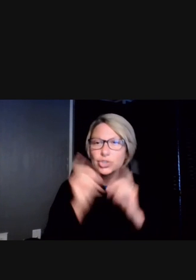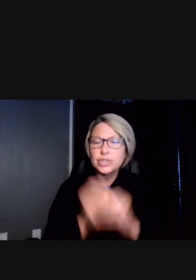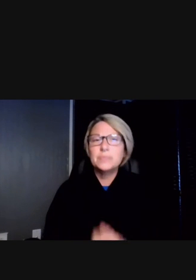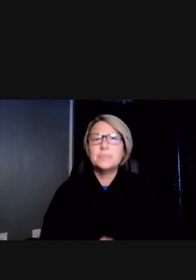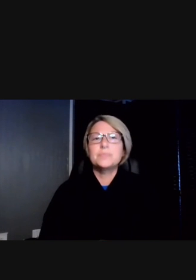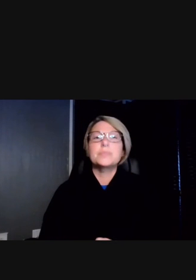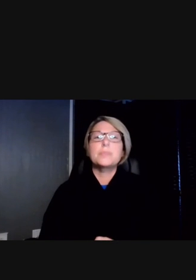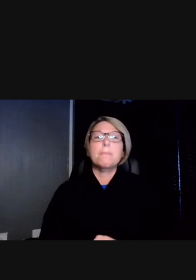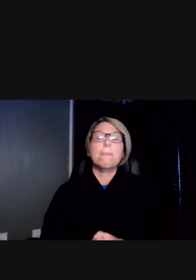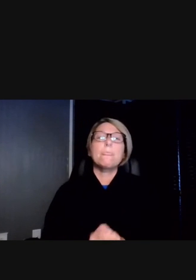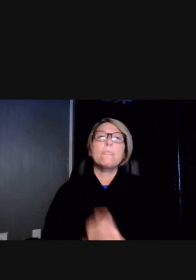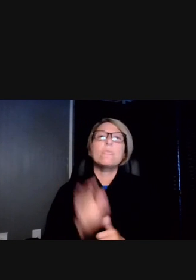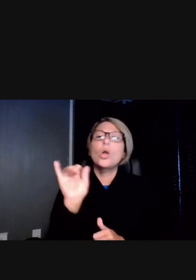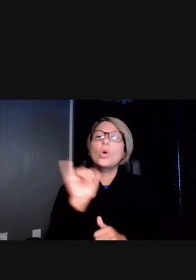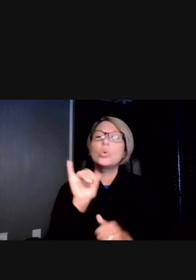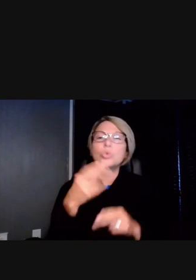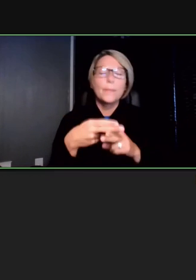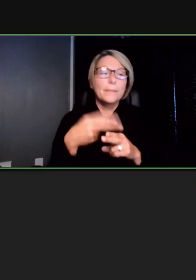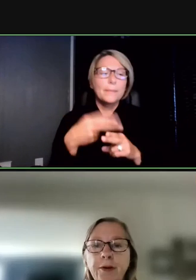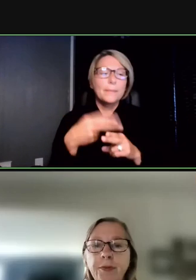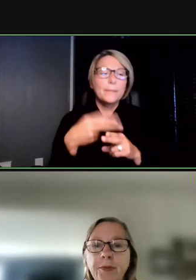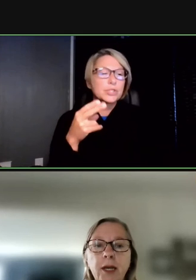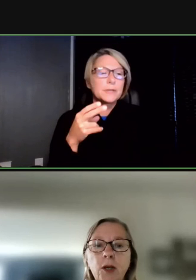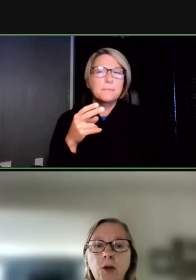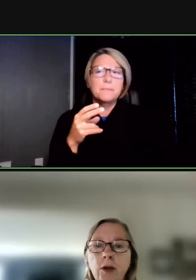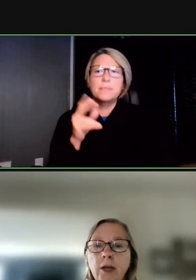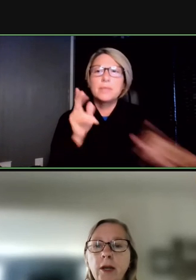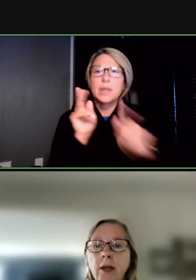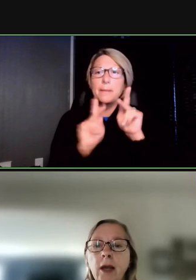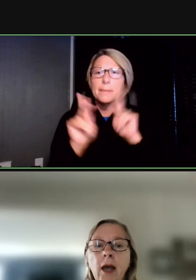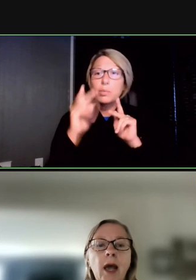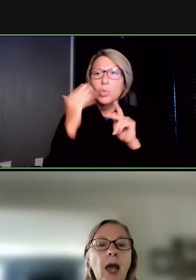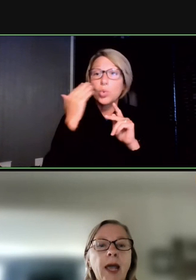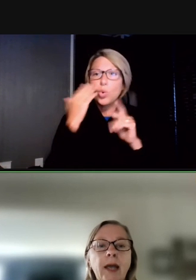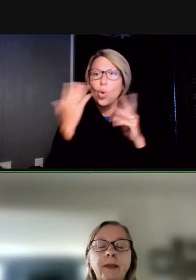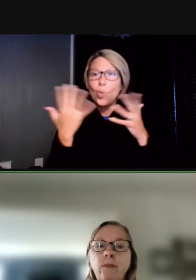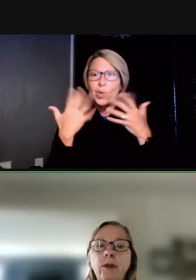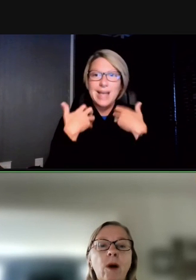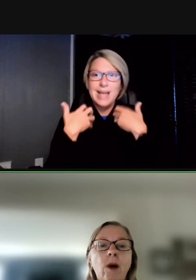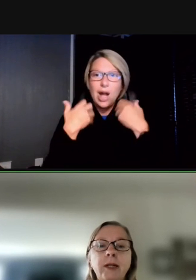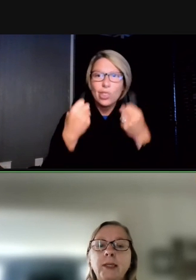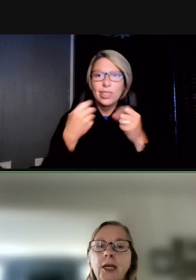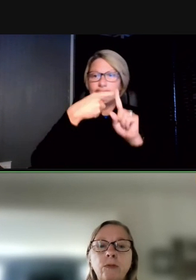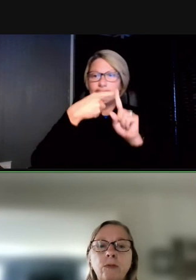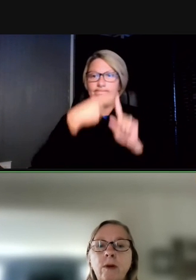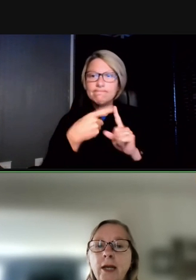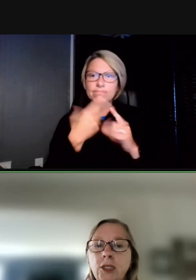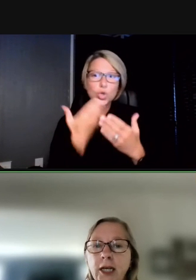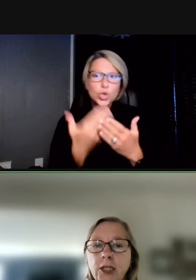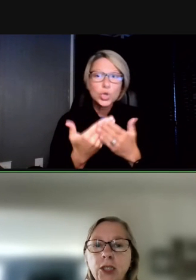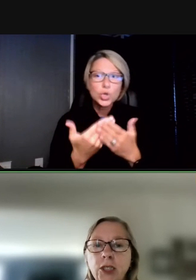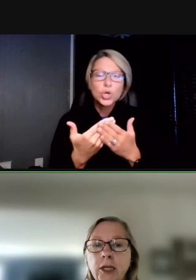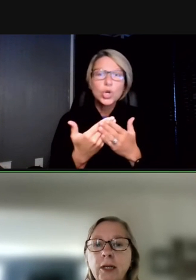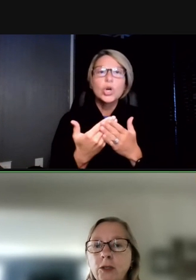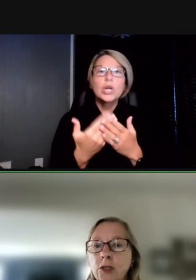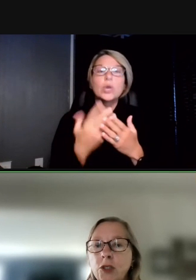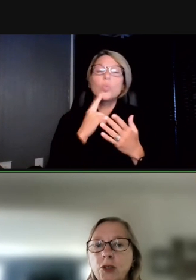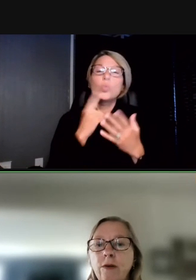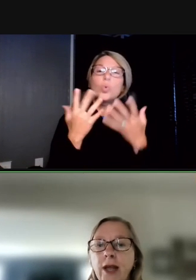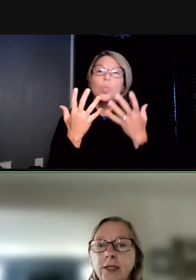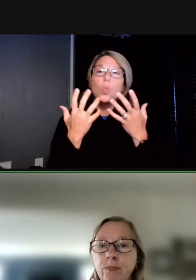We mentioned before that people know what is healthy and good, and that we want sexual